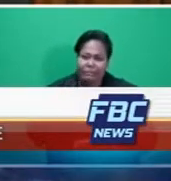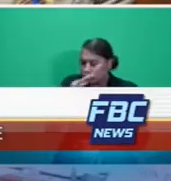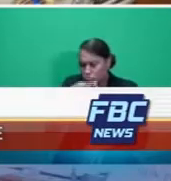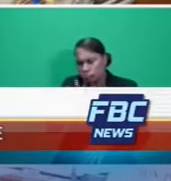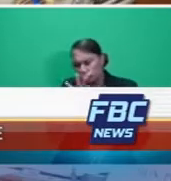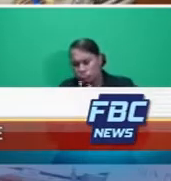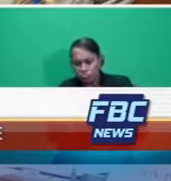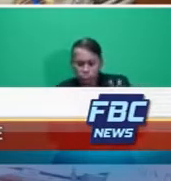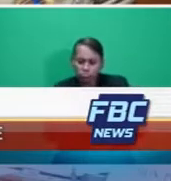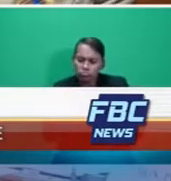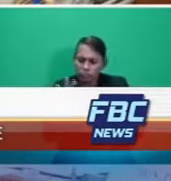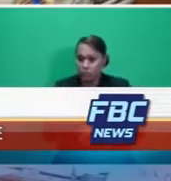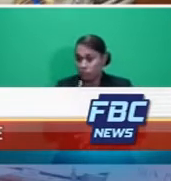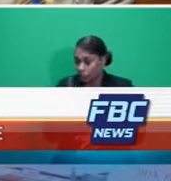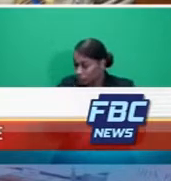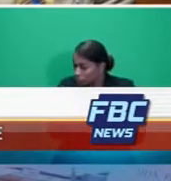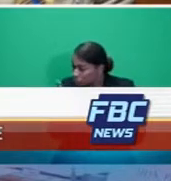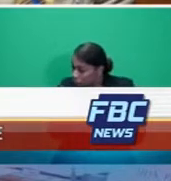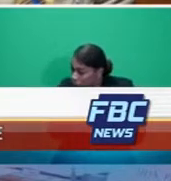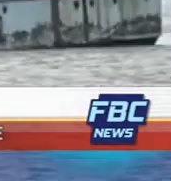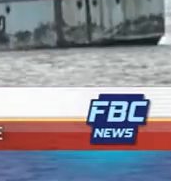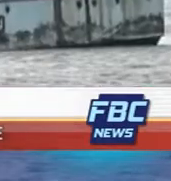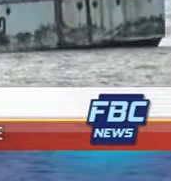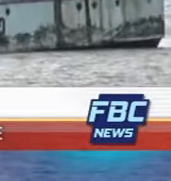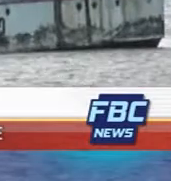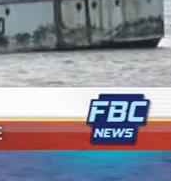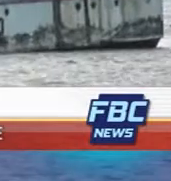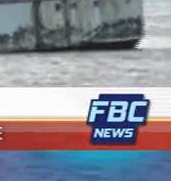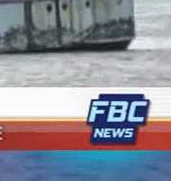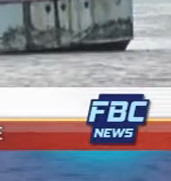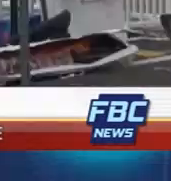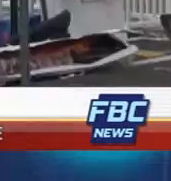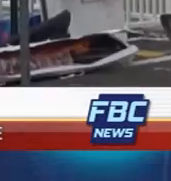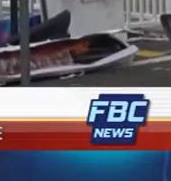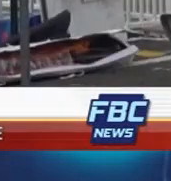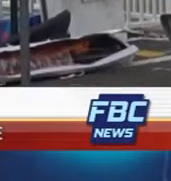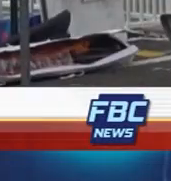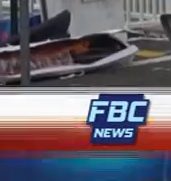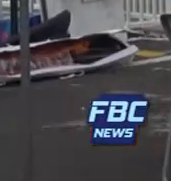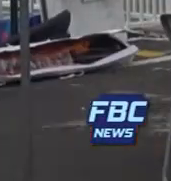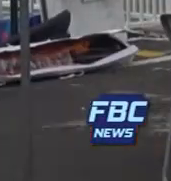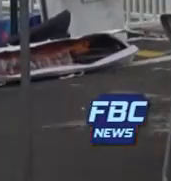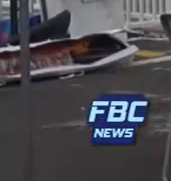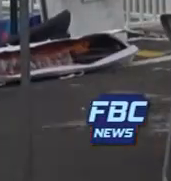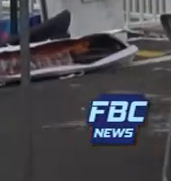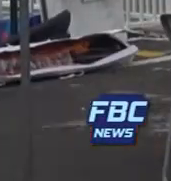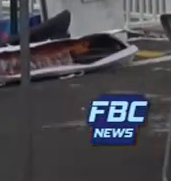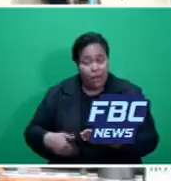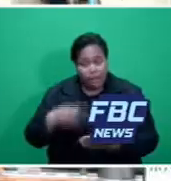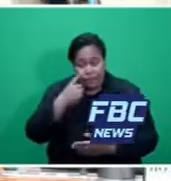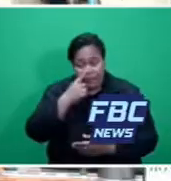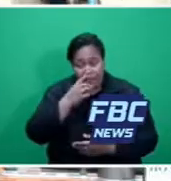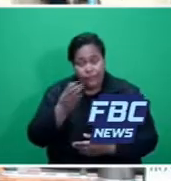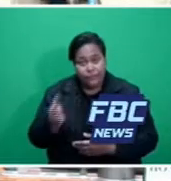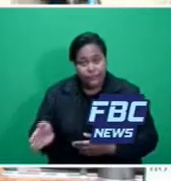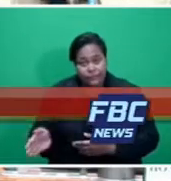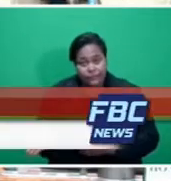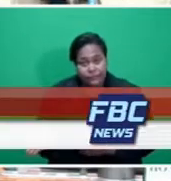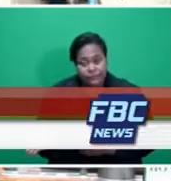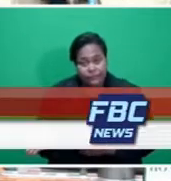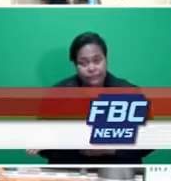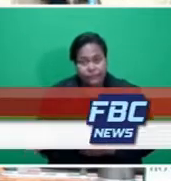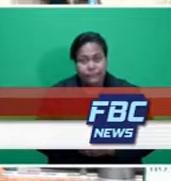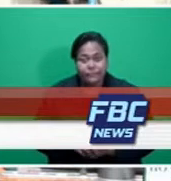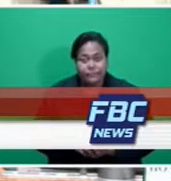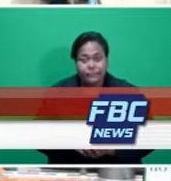13,577,091. Opposition ranks highlighted their concerns on pollution, aging infrastructure and foreign ownership. On behalf of the people of